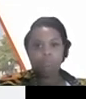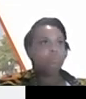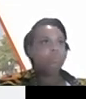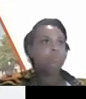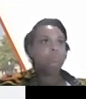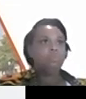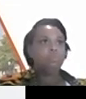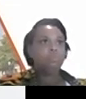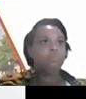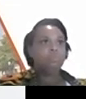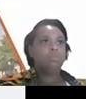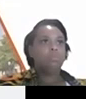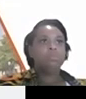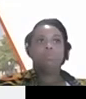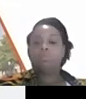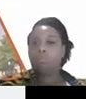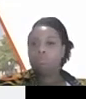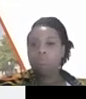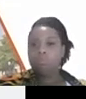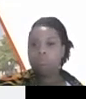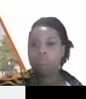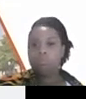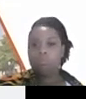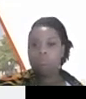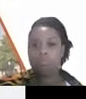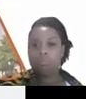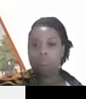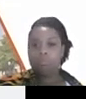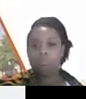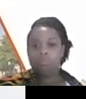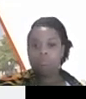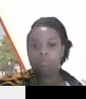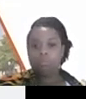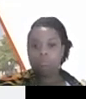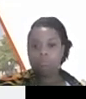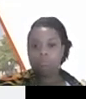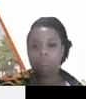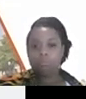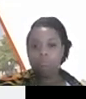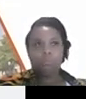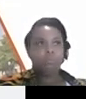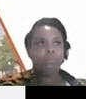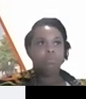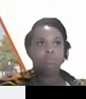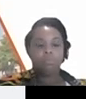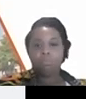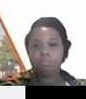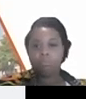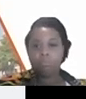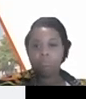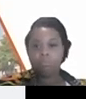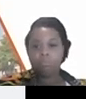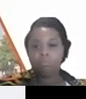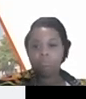knowledge about resources. And I think to Reagan's point that there's a lot more we can do to kind of connect